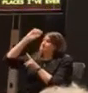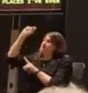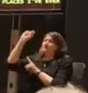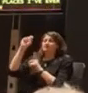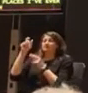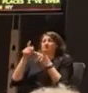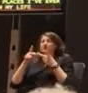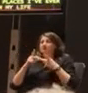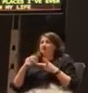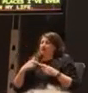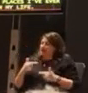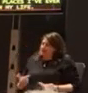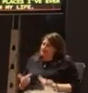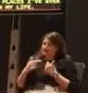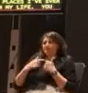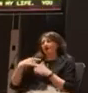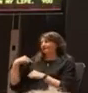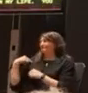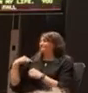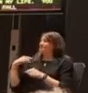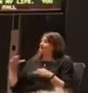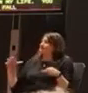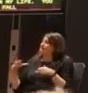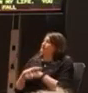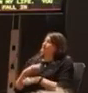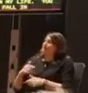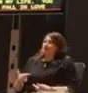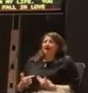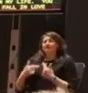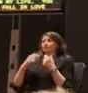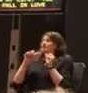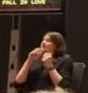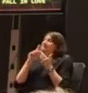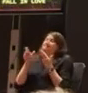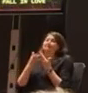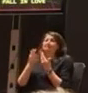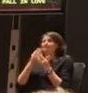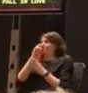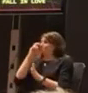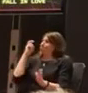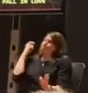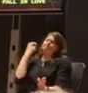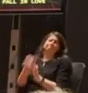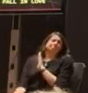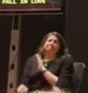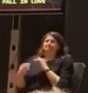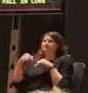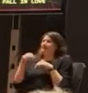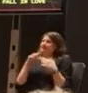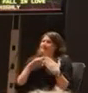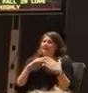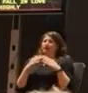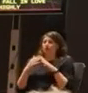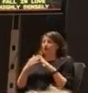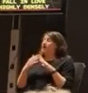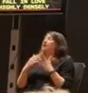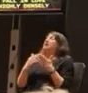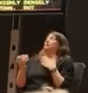fall in love with this here highly densely populated town. But what I found, I got a